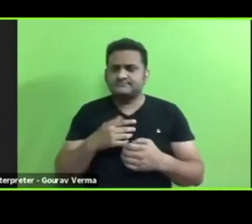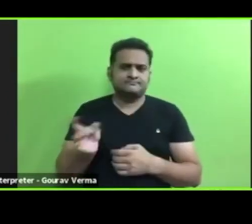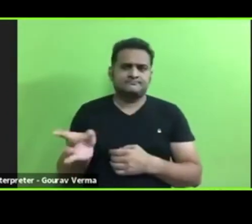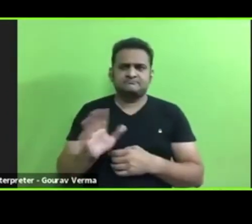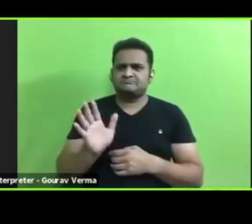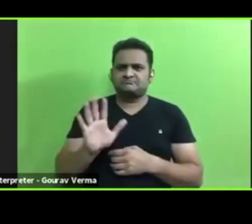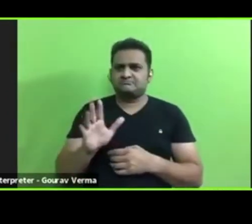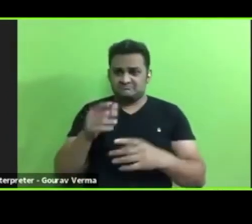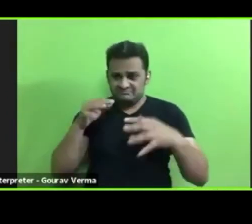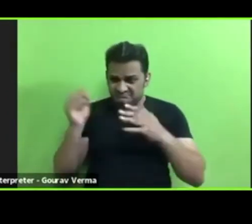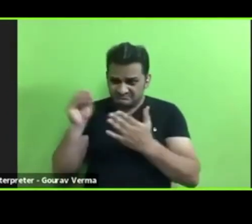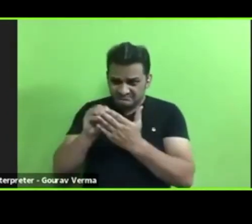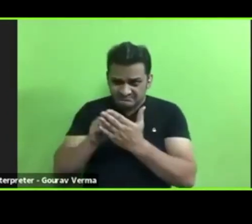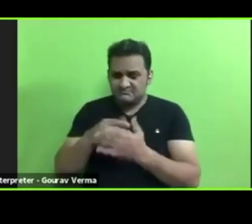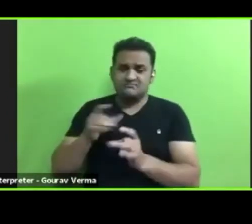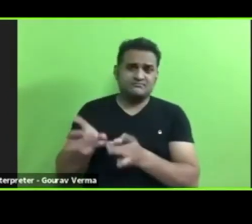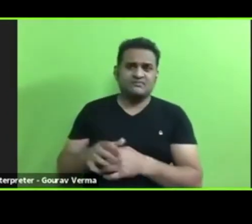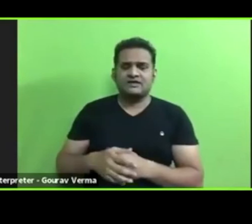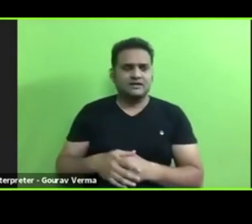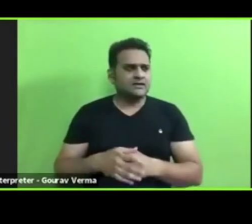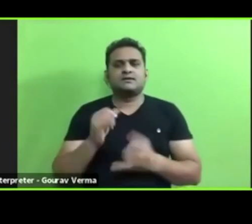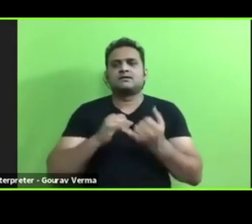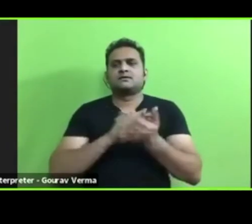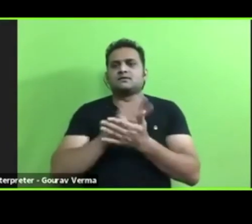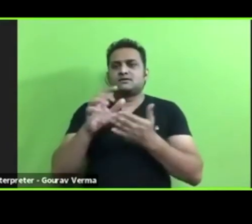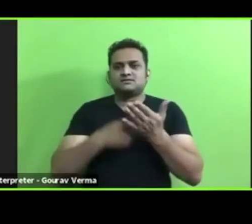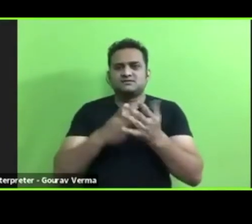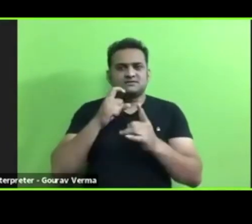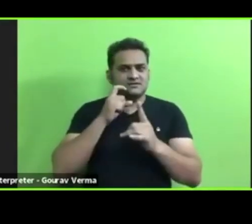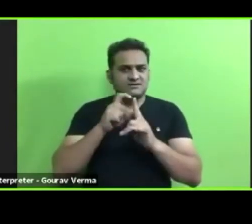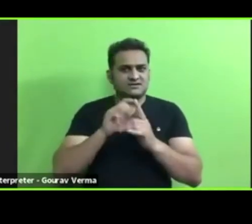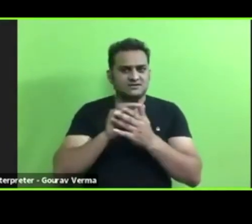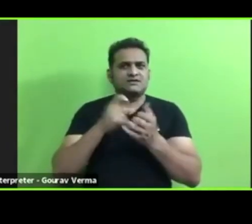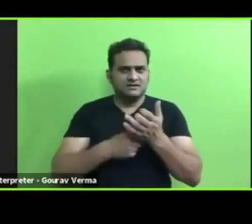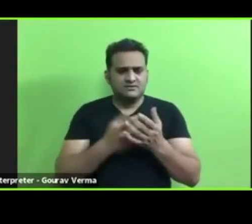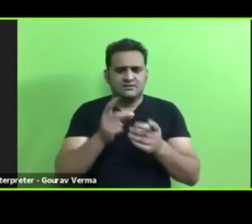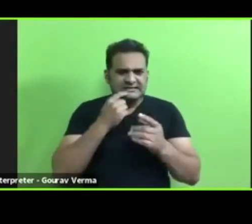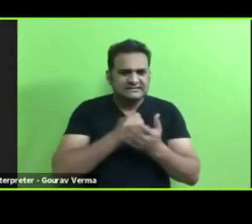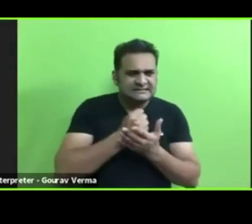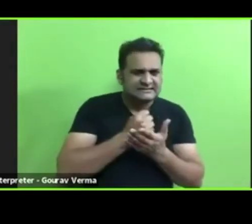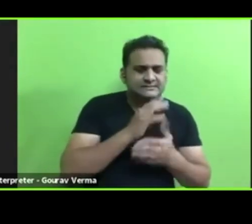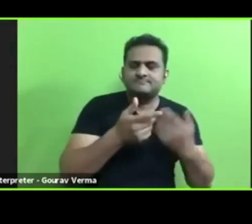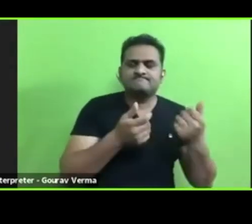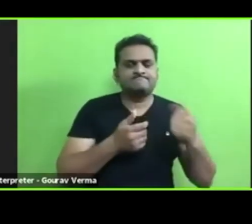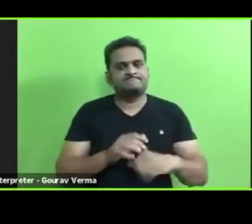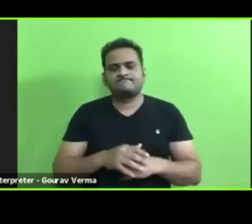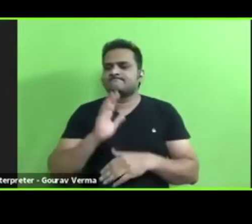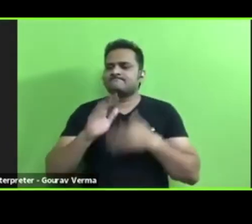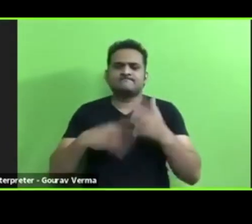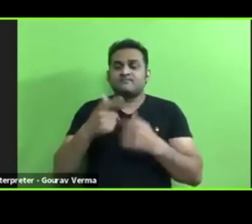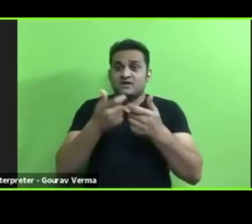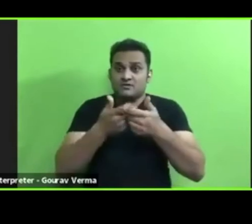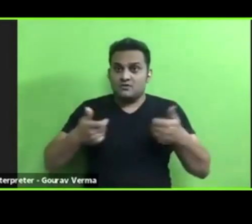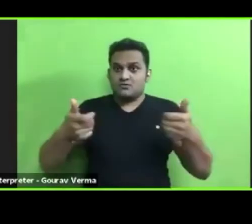move. Sridhar Pant tries again. And when there is a conference, just so happens that a conference is